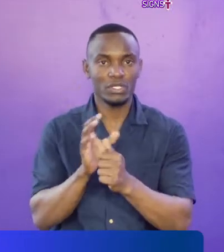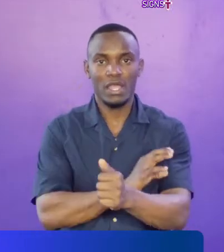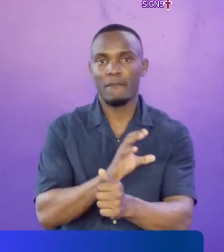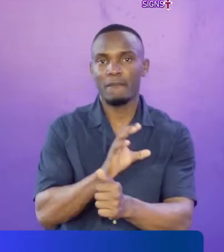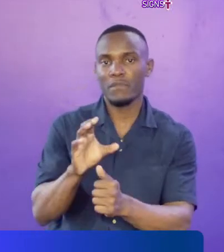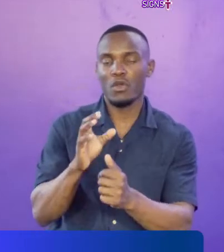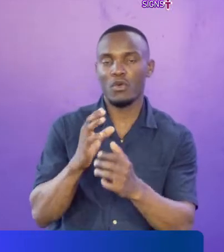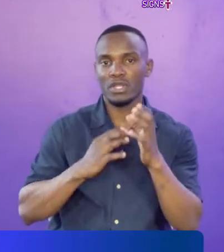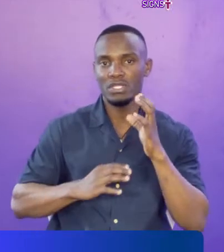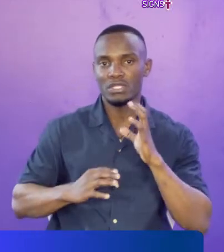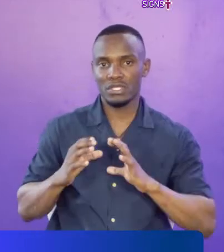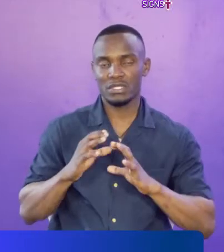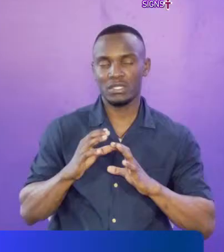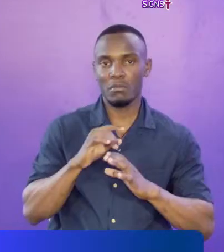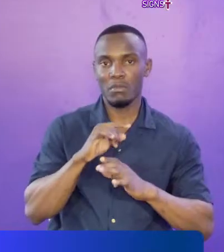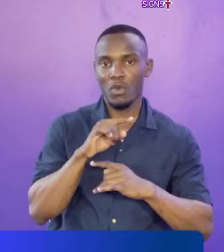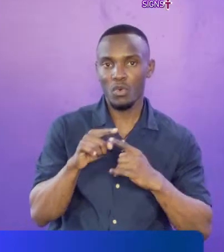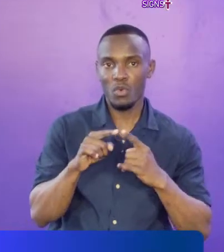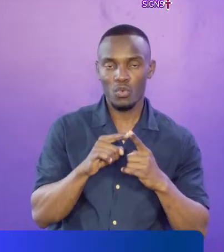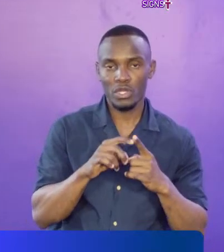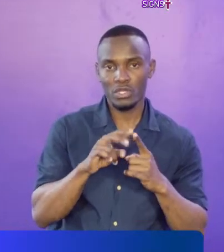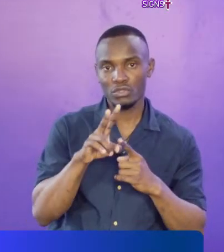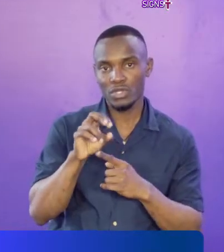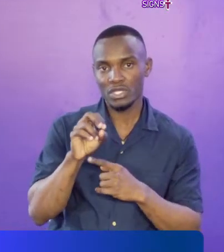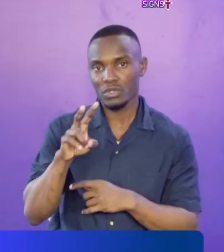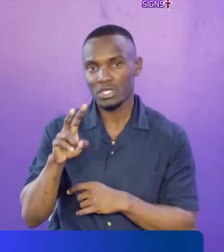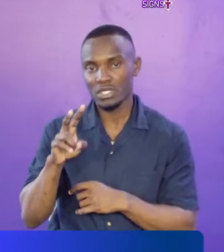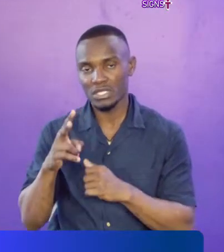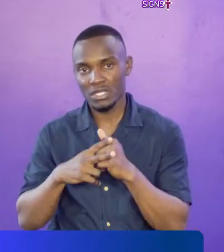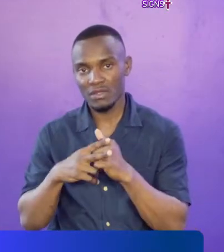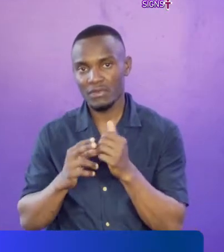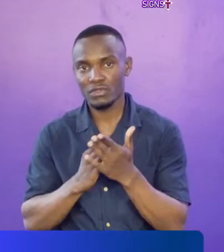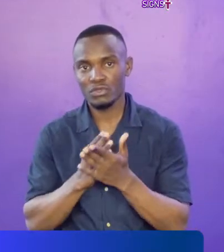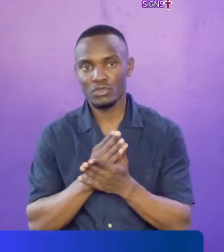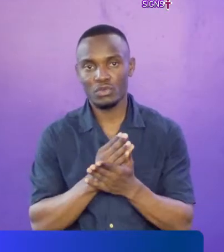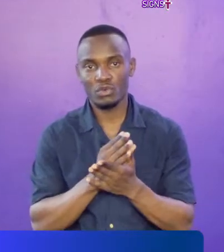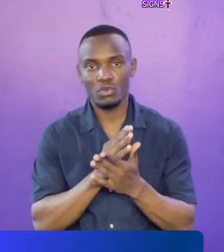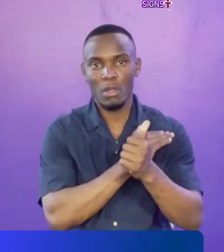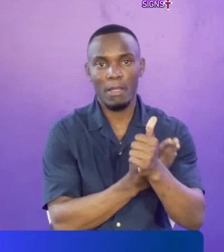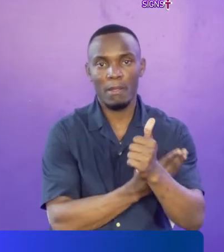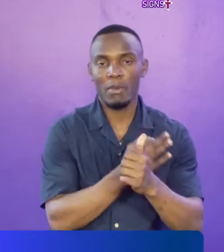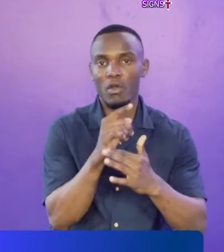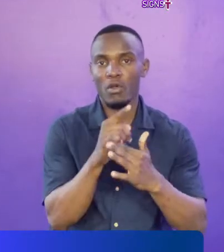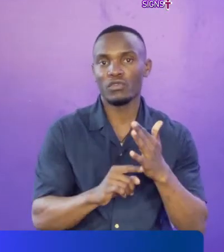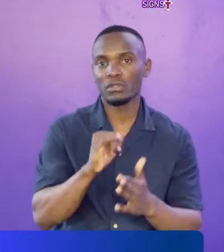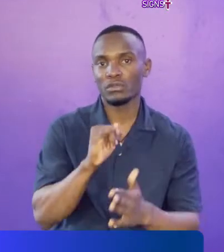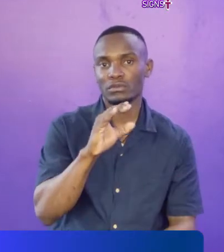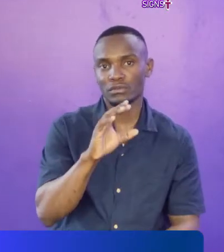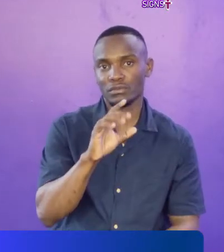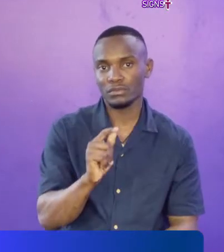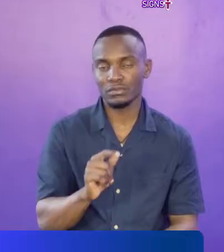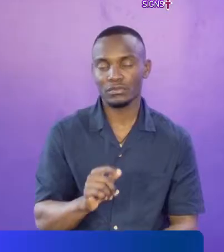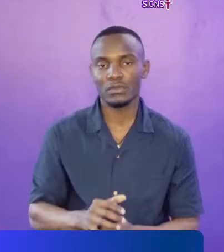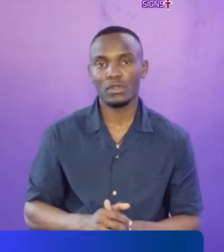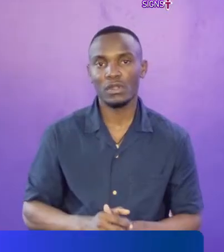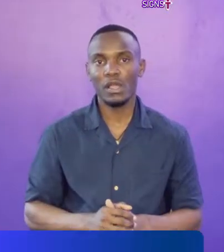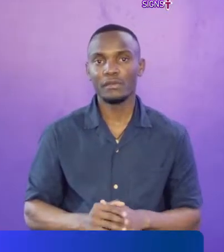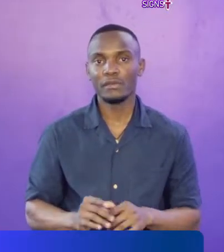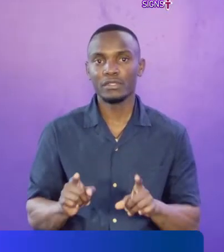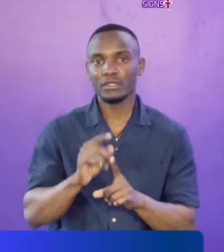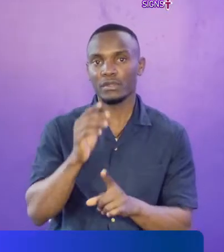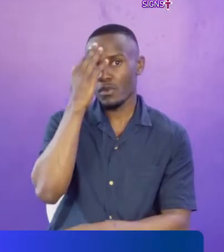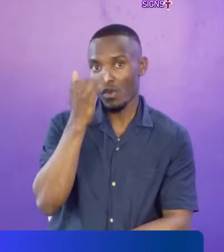the year 2027 through the power of ICTs. Yeah. Yes. Then why I say we